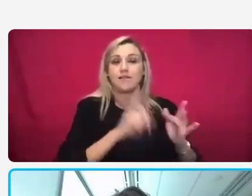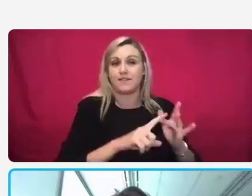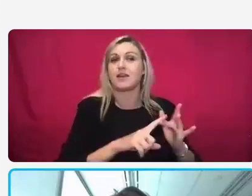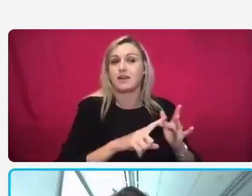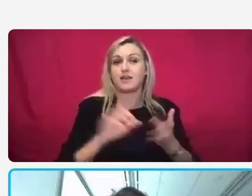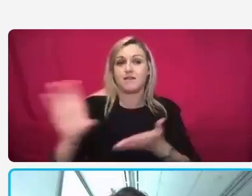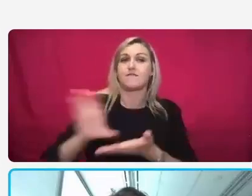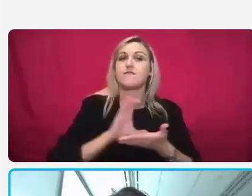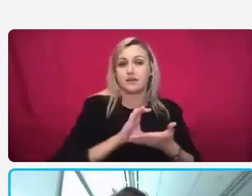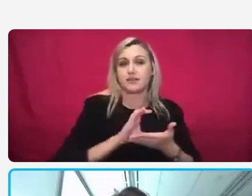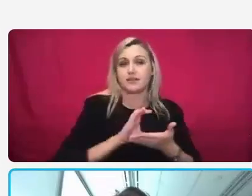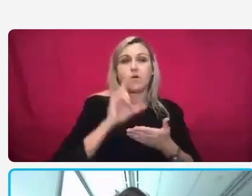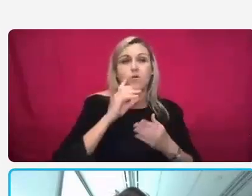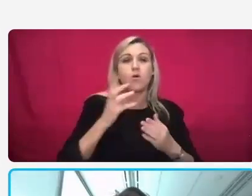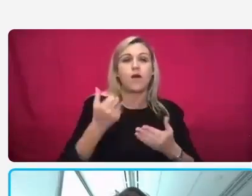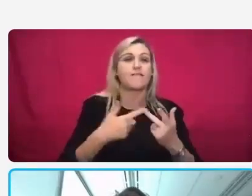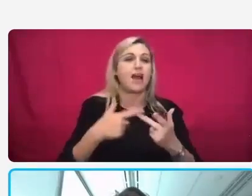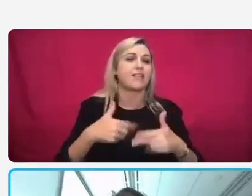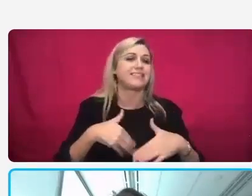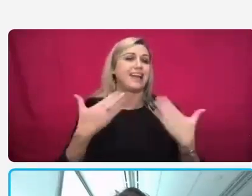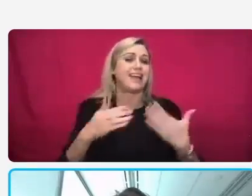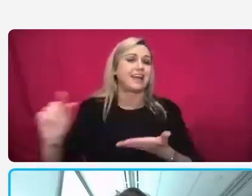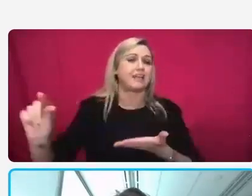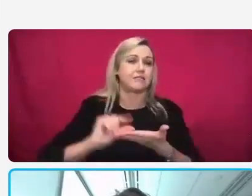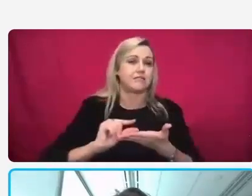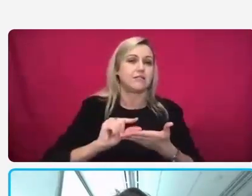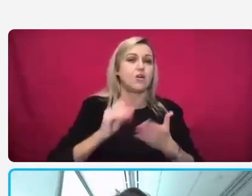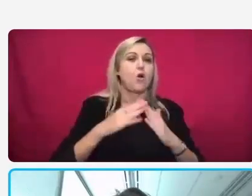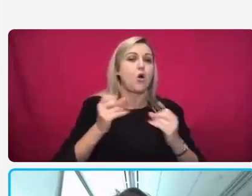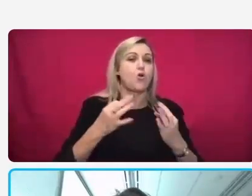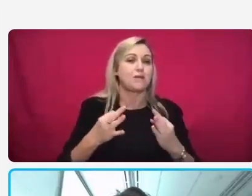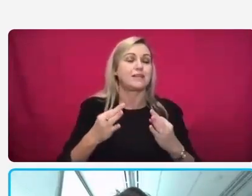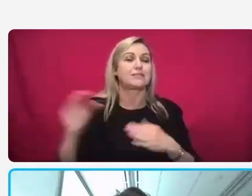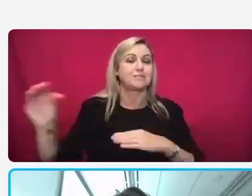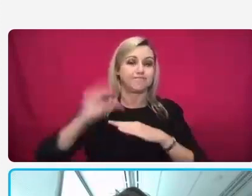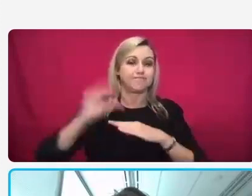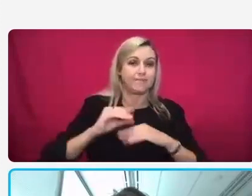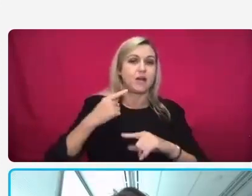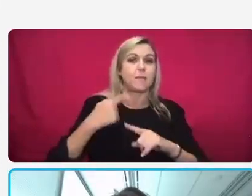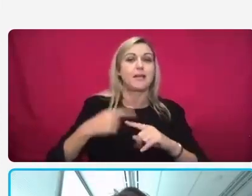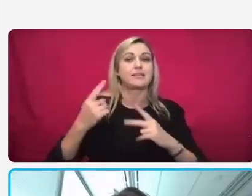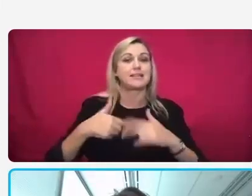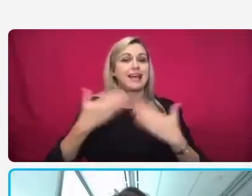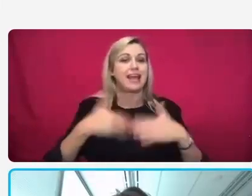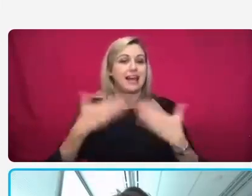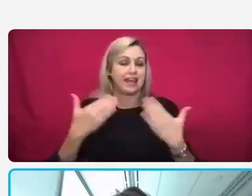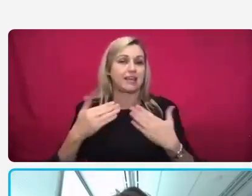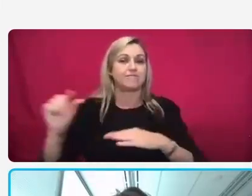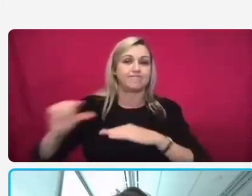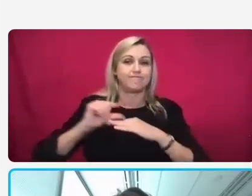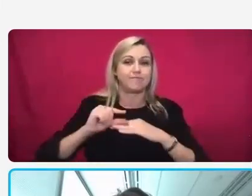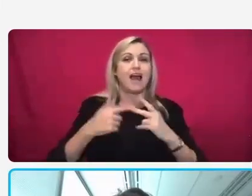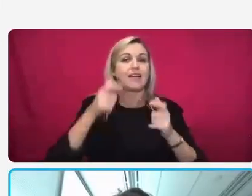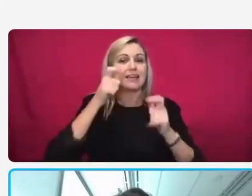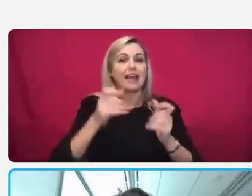through the Basic Daily Fee Supplement, the Homeless Supplement and the Viability Supplement, and the additional funding for care minutes that commences from 1